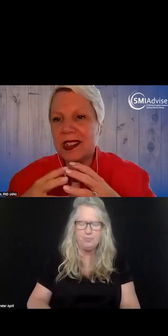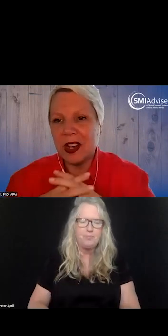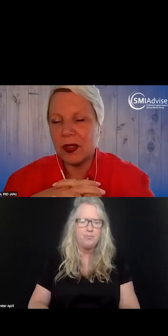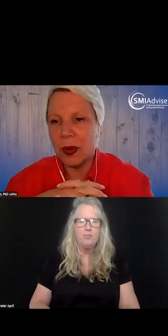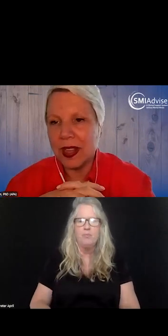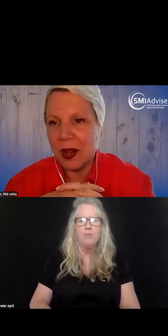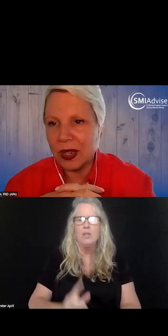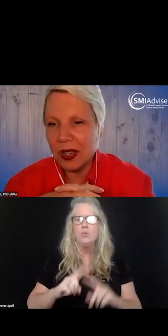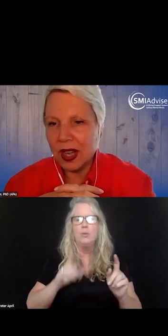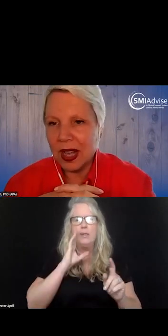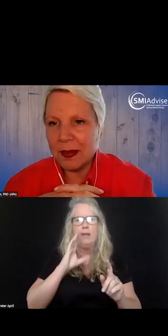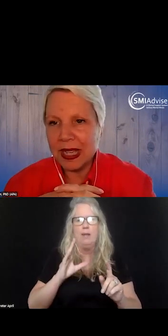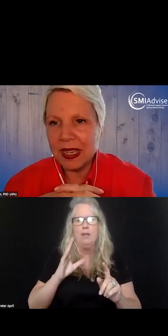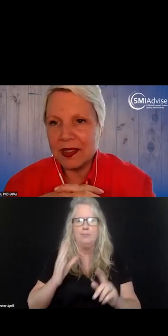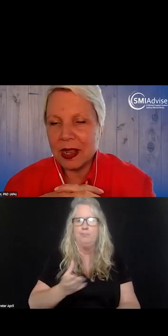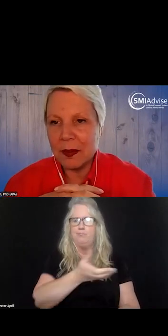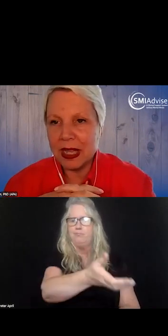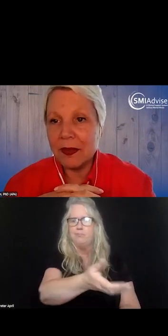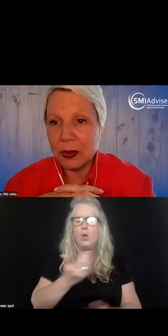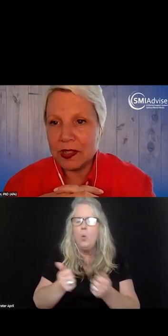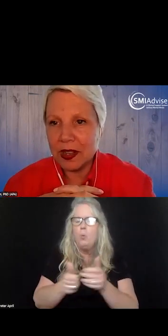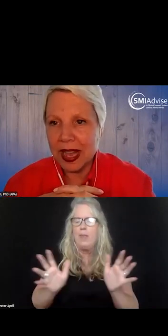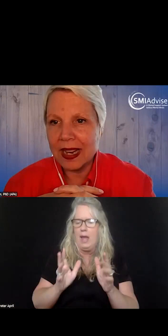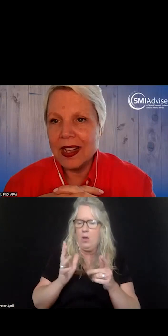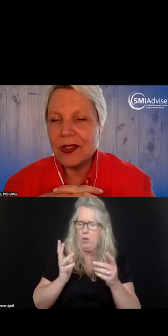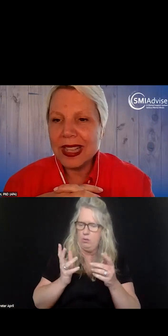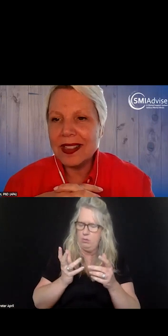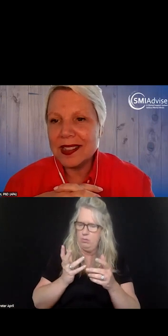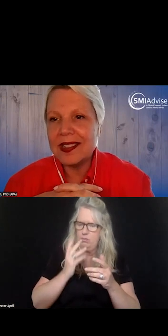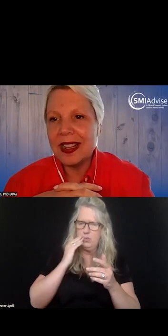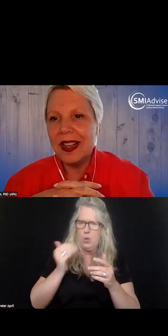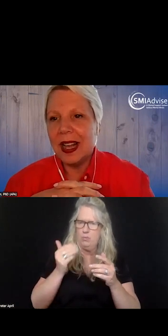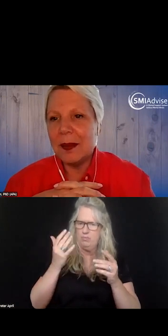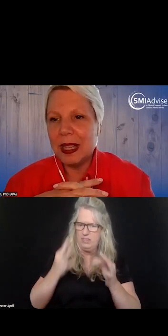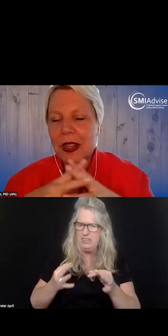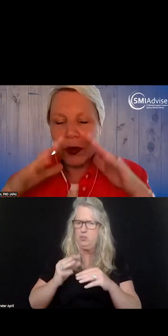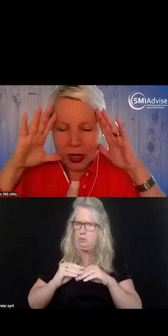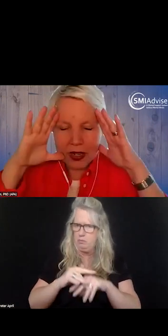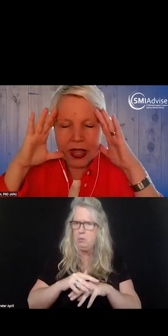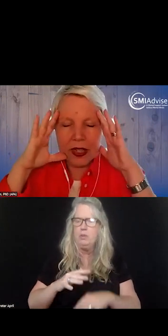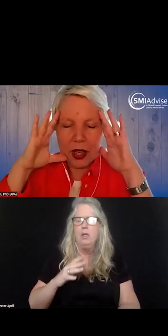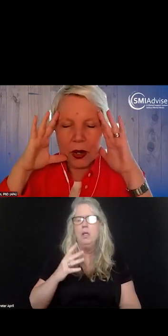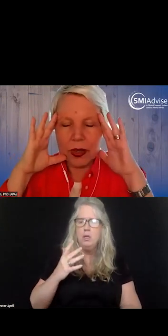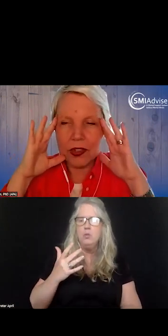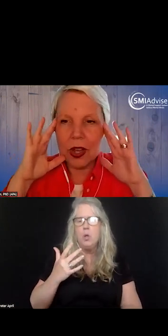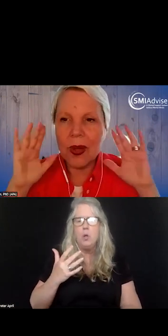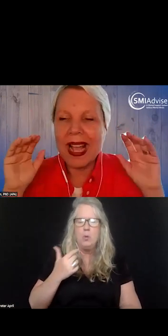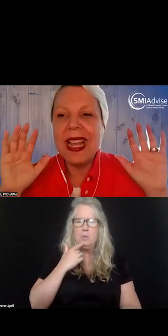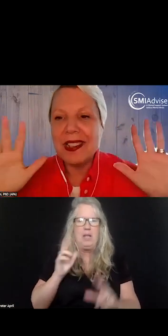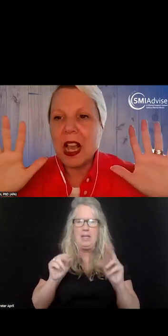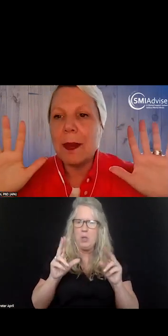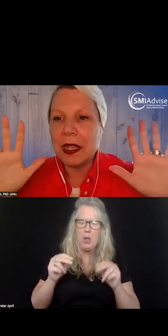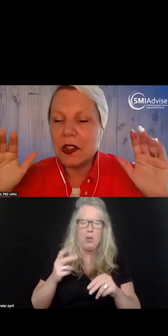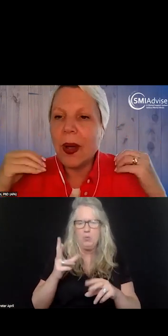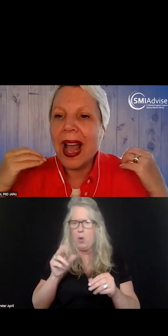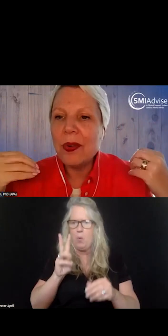just hand it over without making some influence on that. So I think this is, even though we're kind of like, no, there's no way,